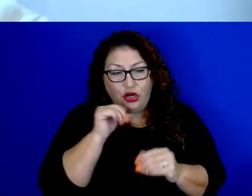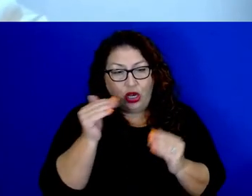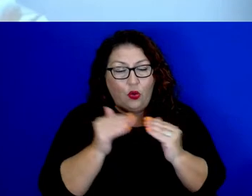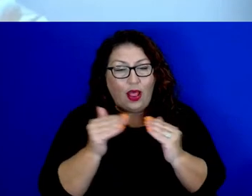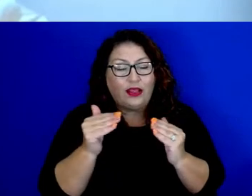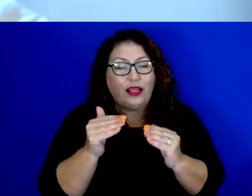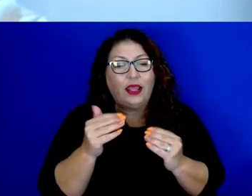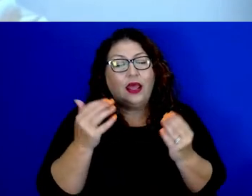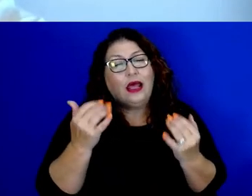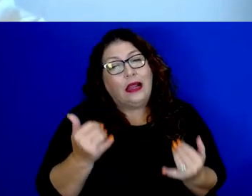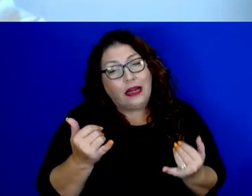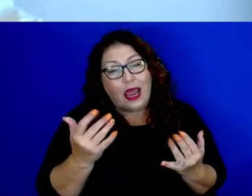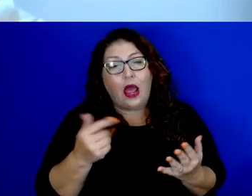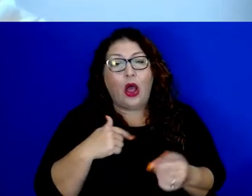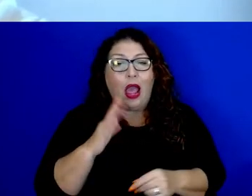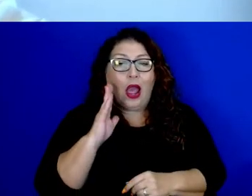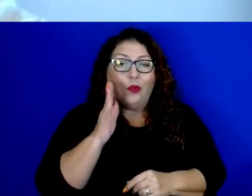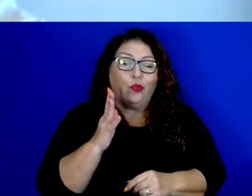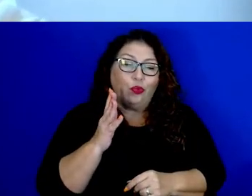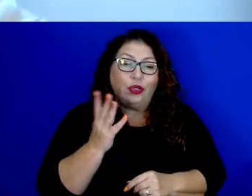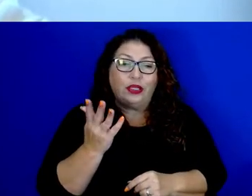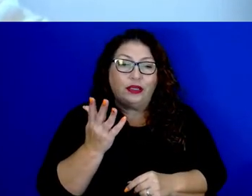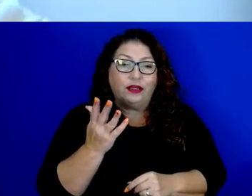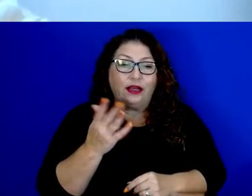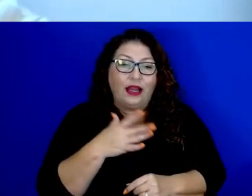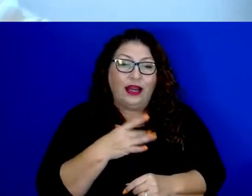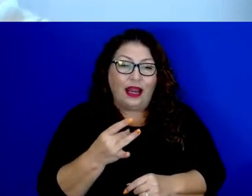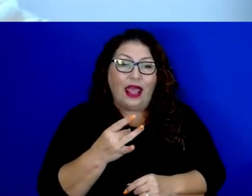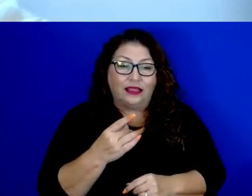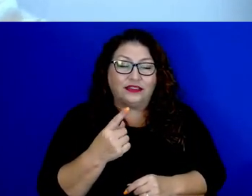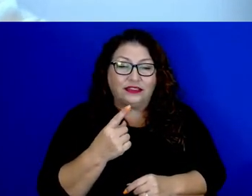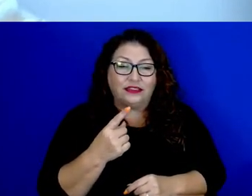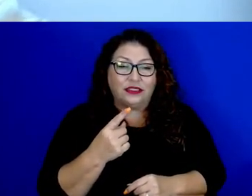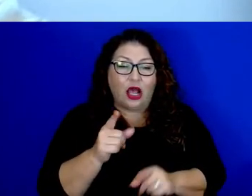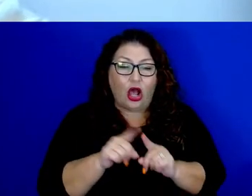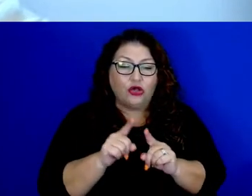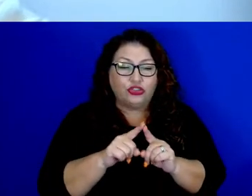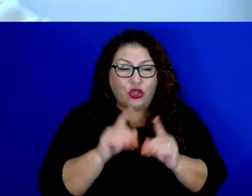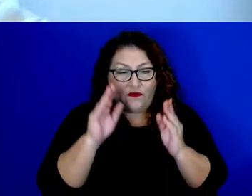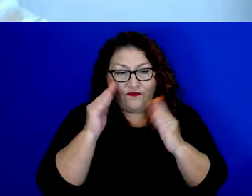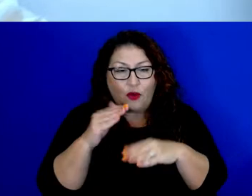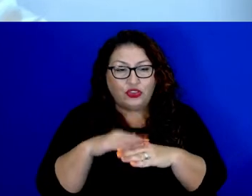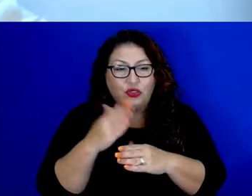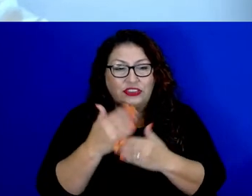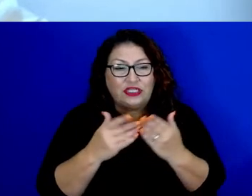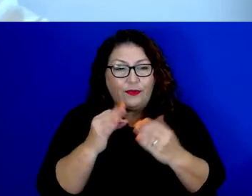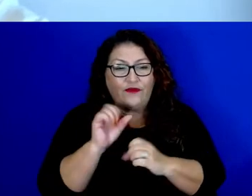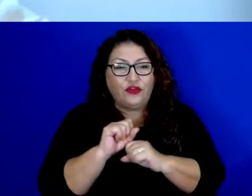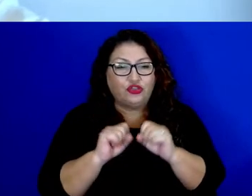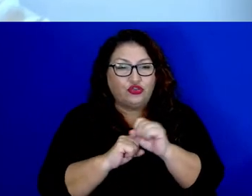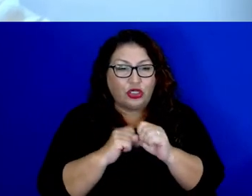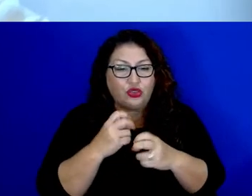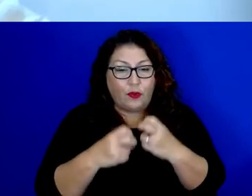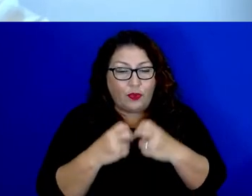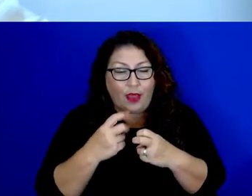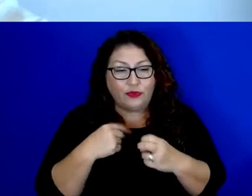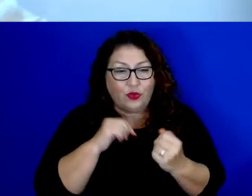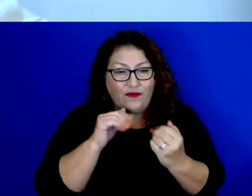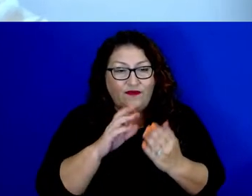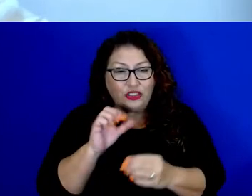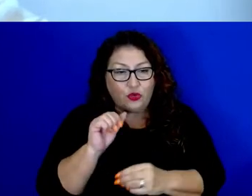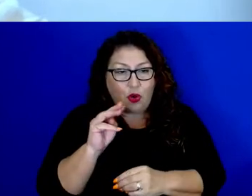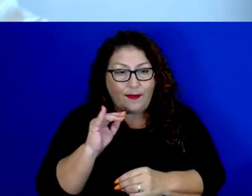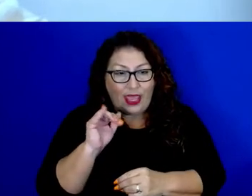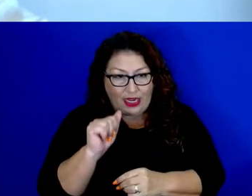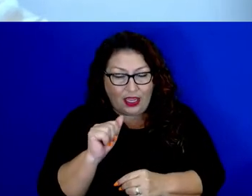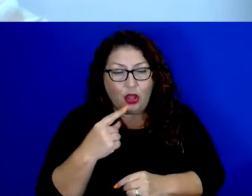would actually like to draw attention on some of the structural problems that we are facing in Romania. We do have,